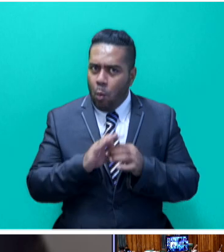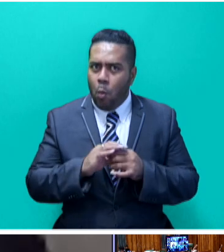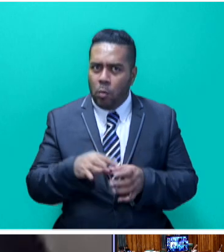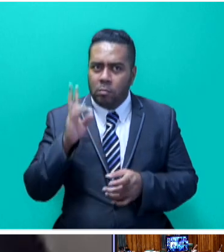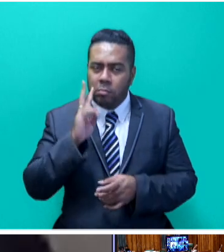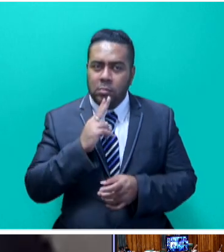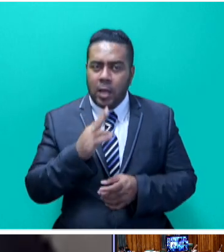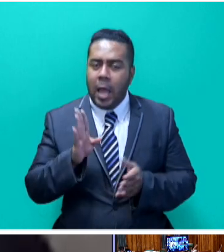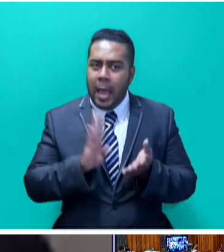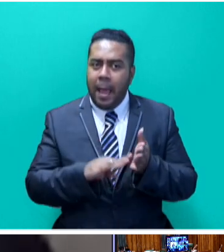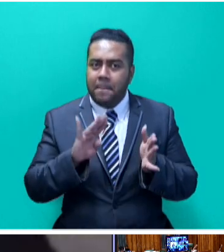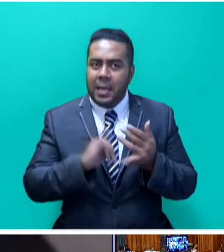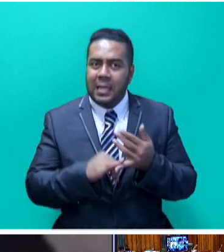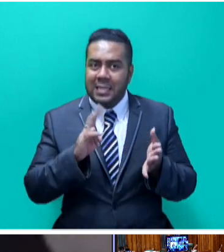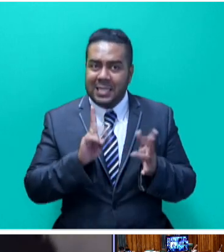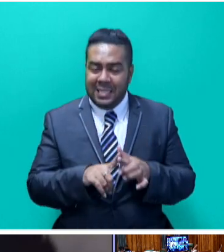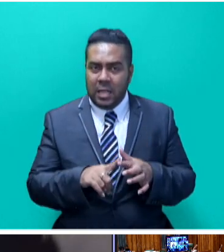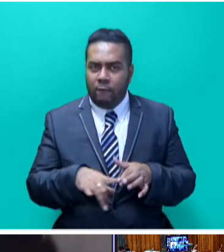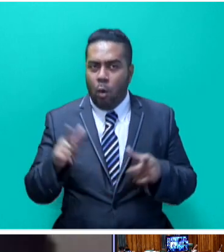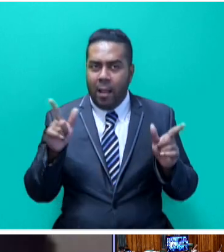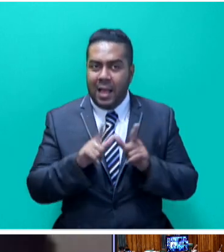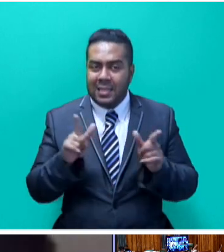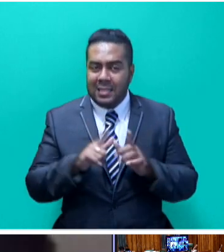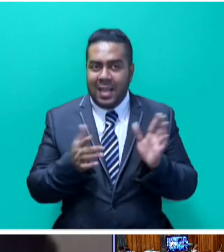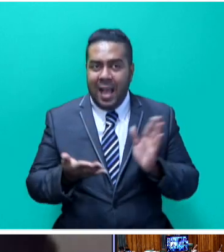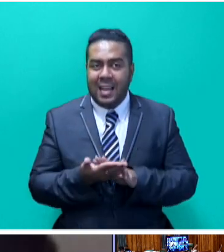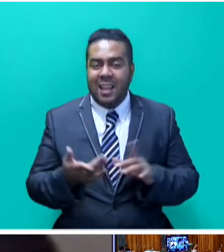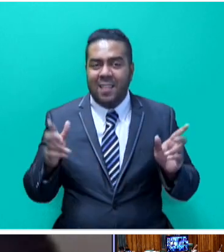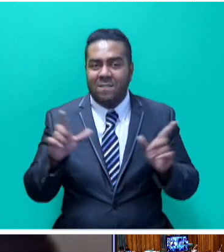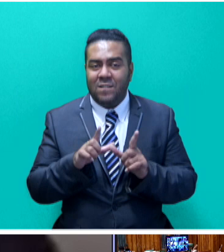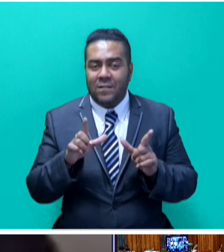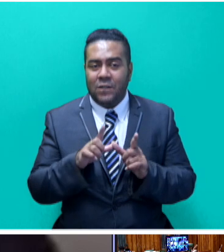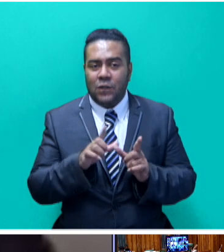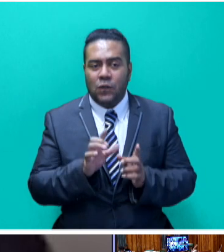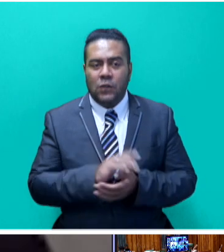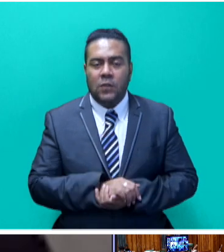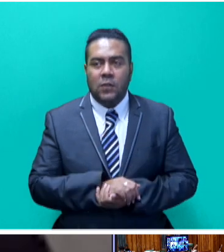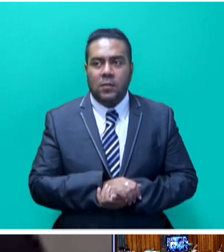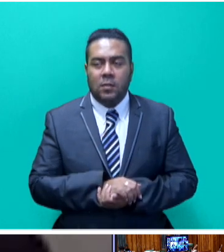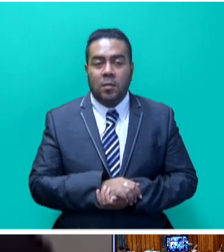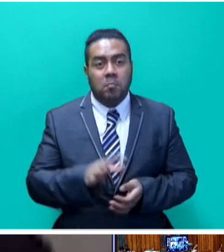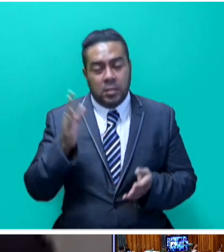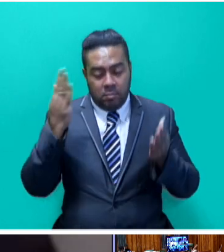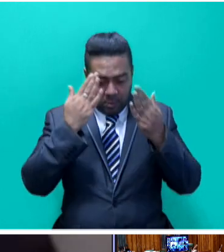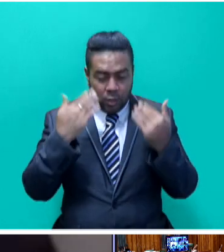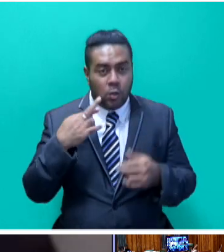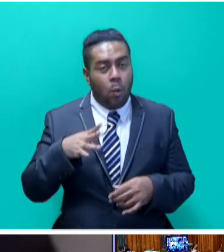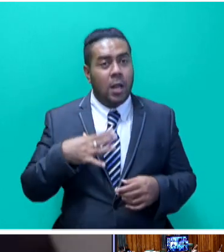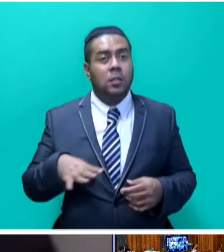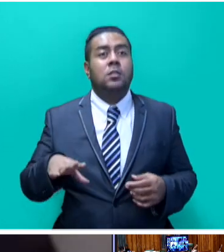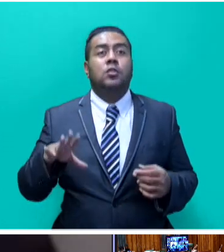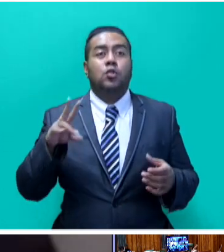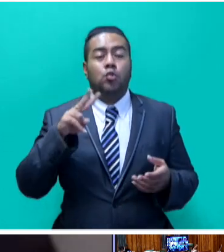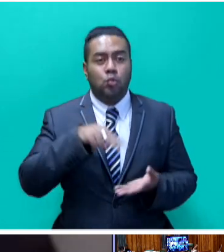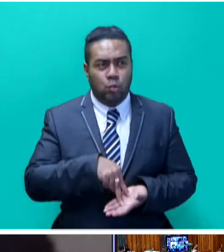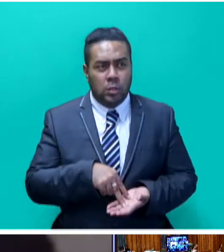many MSEs, especially those licensed under the Fijian Made by Fijian campaign. Mr. Speaker, sir, when I stood before this august House